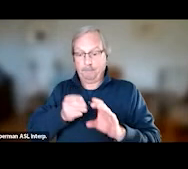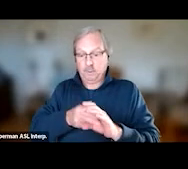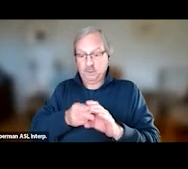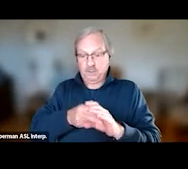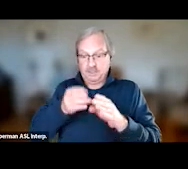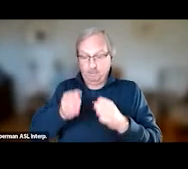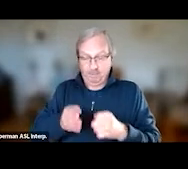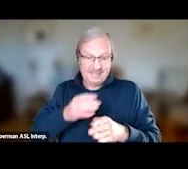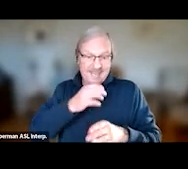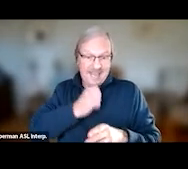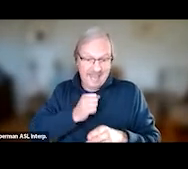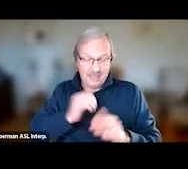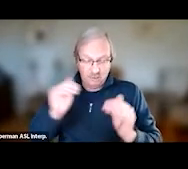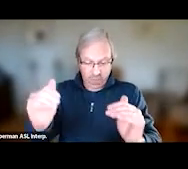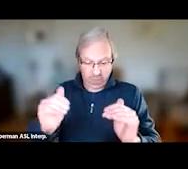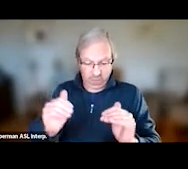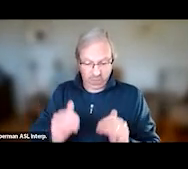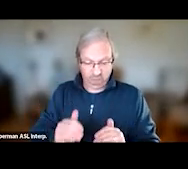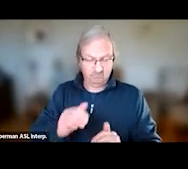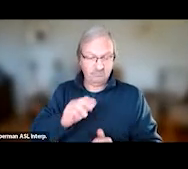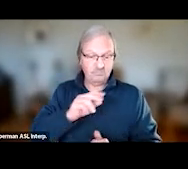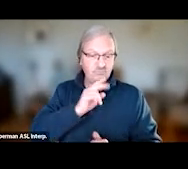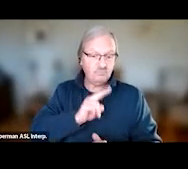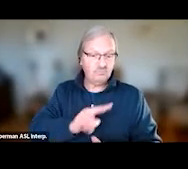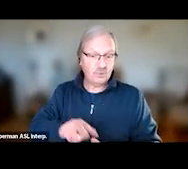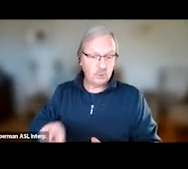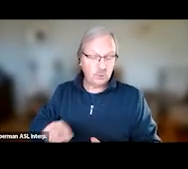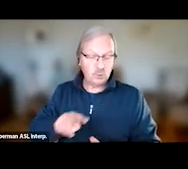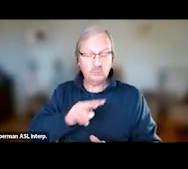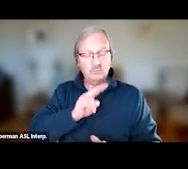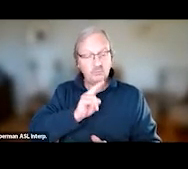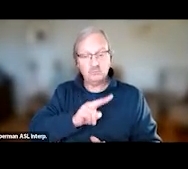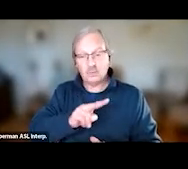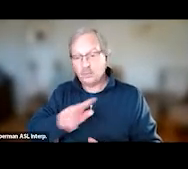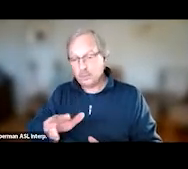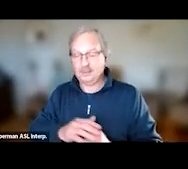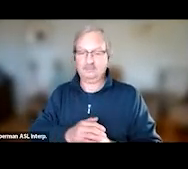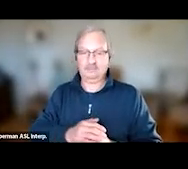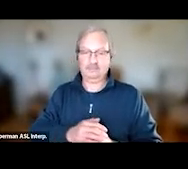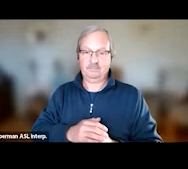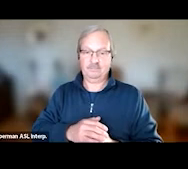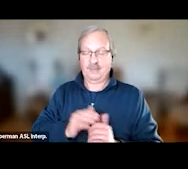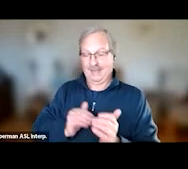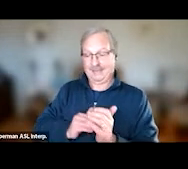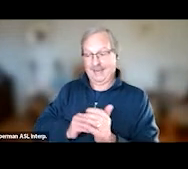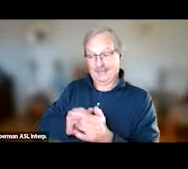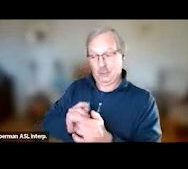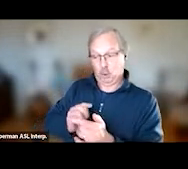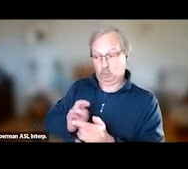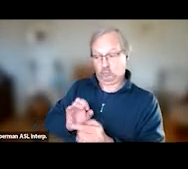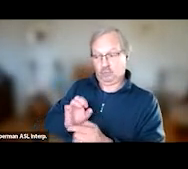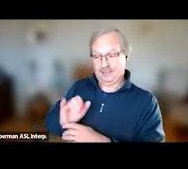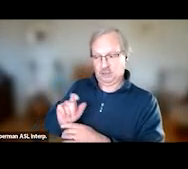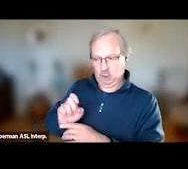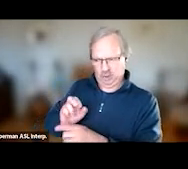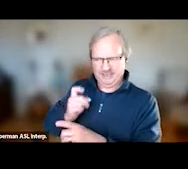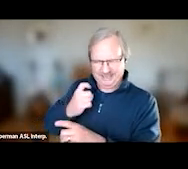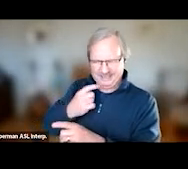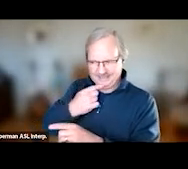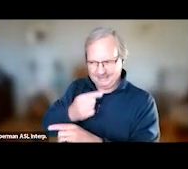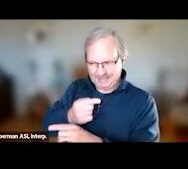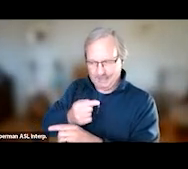on average dropped to about 22 or 23. And now, of course, as Dr. Troxler just indicated, we are